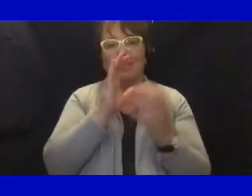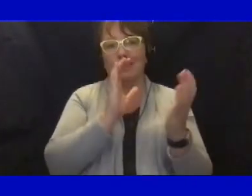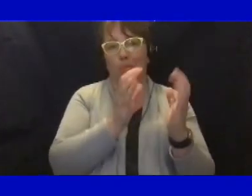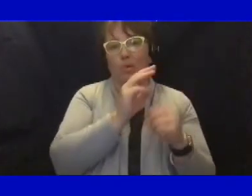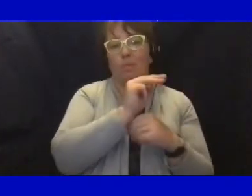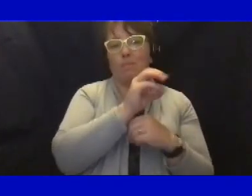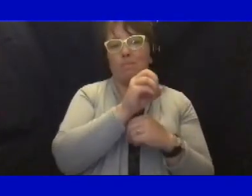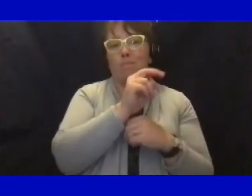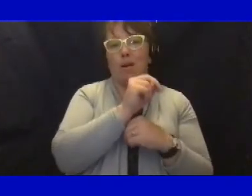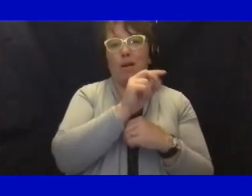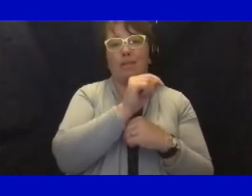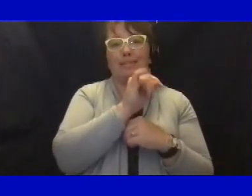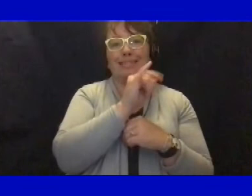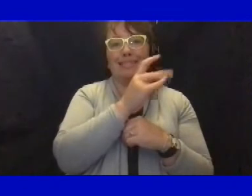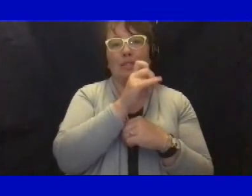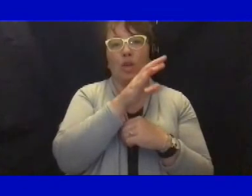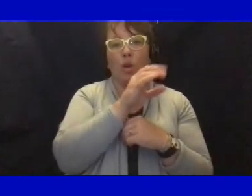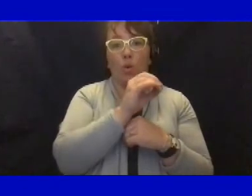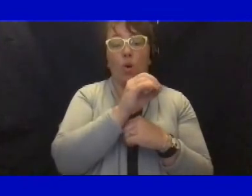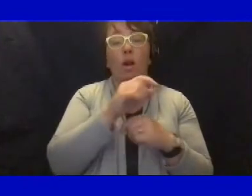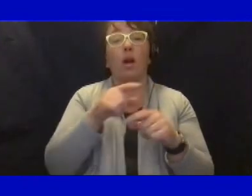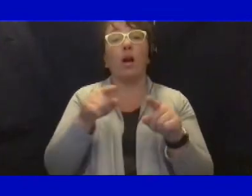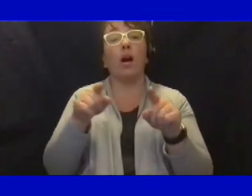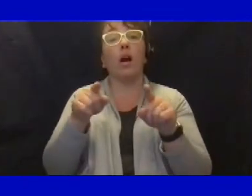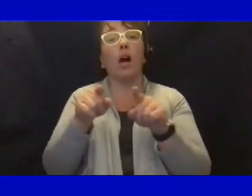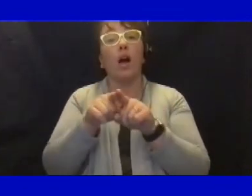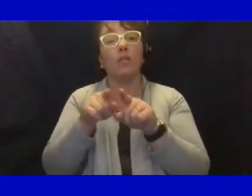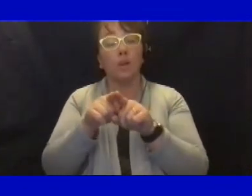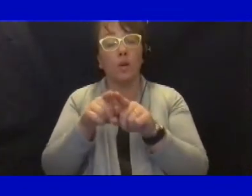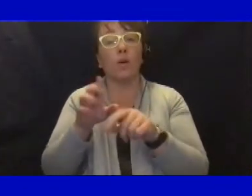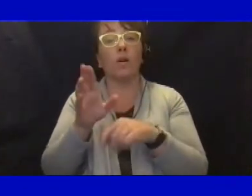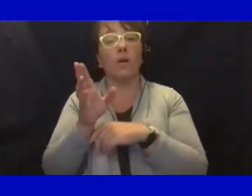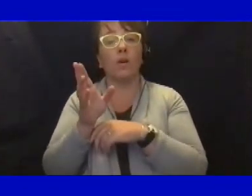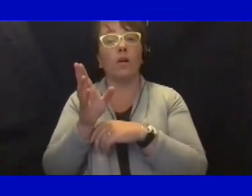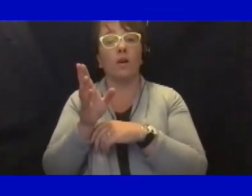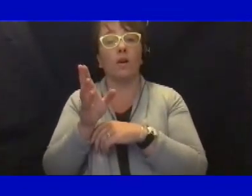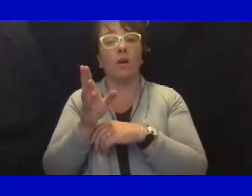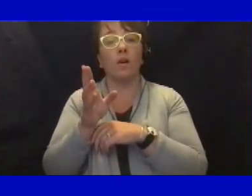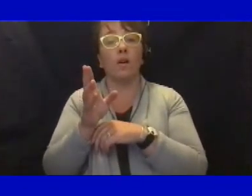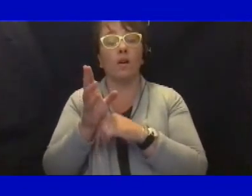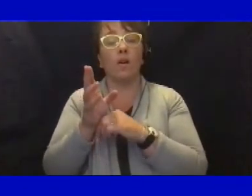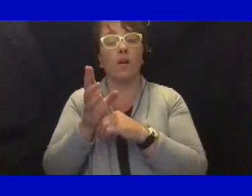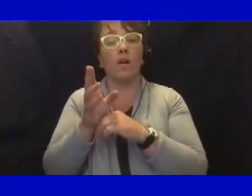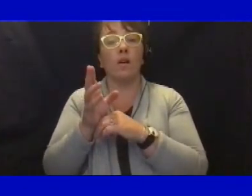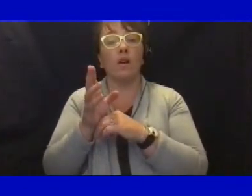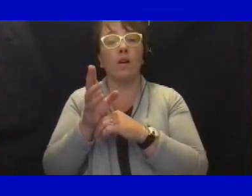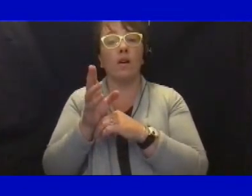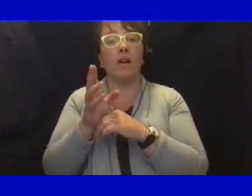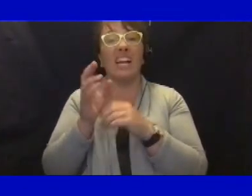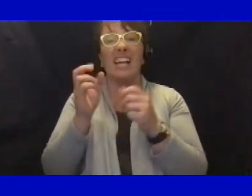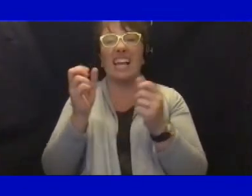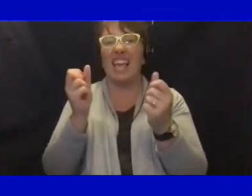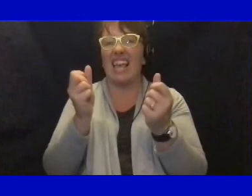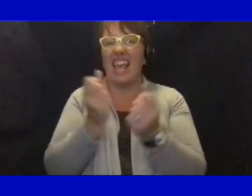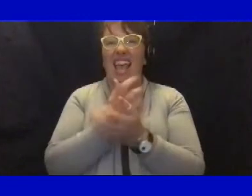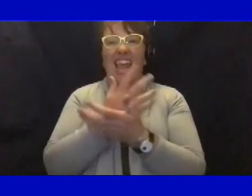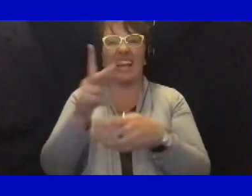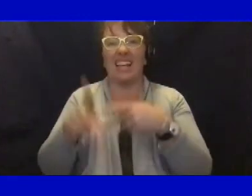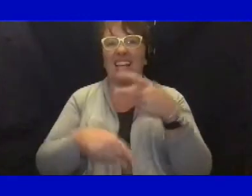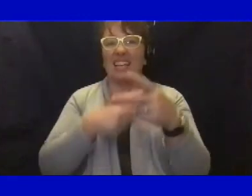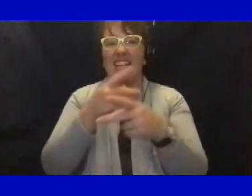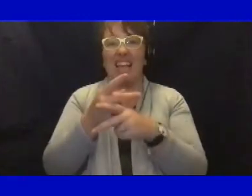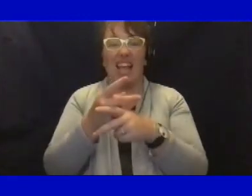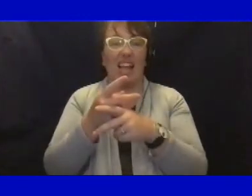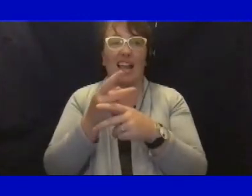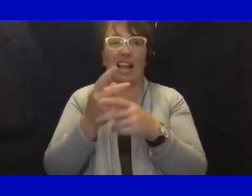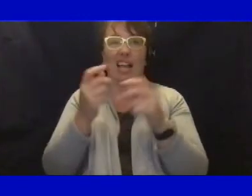Also want to point out that it's not any kind of rainfall that produces mud flows and debris flows. If we were to get spring showers all winter long, that would be